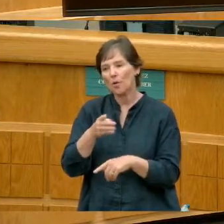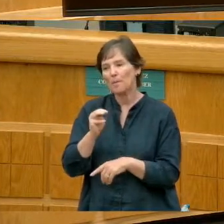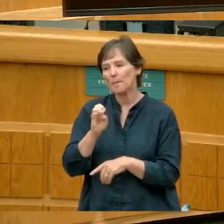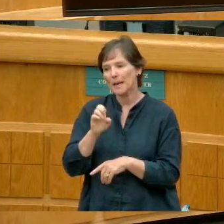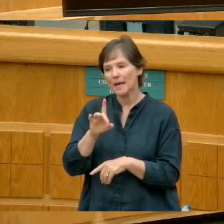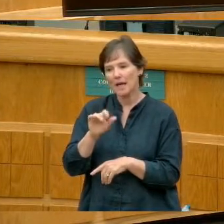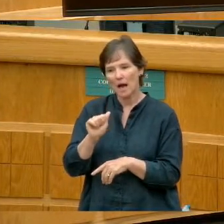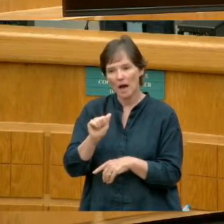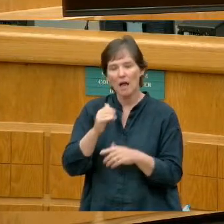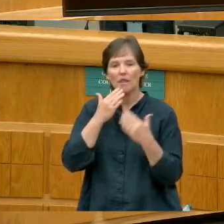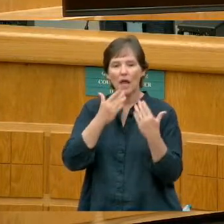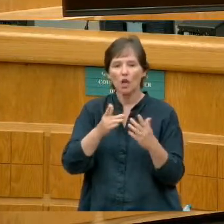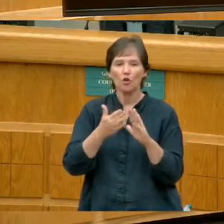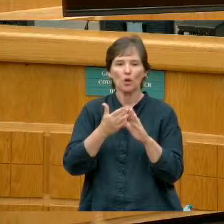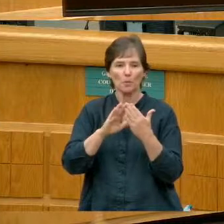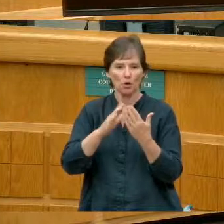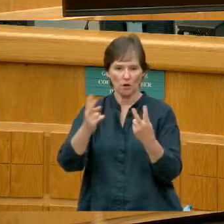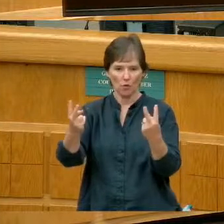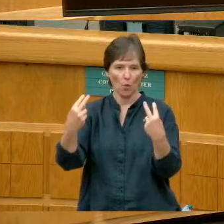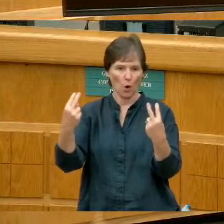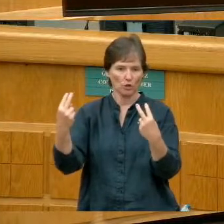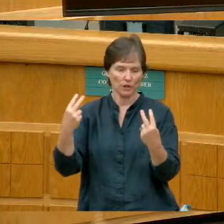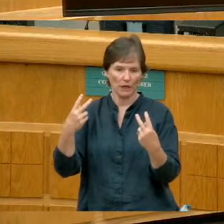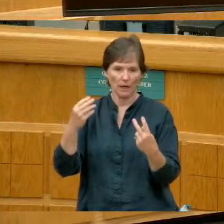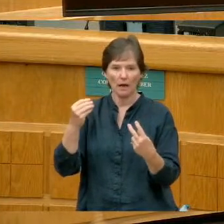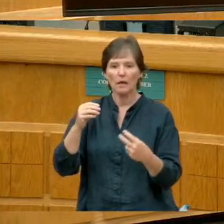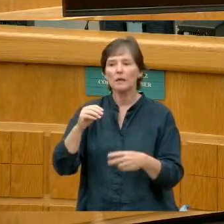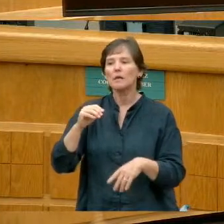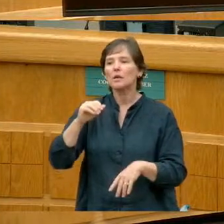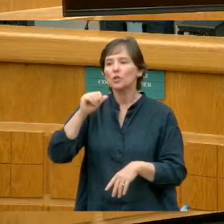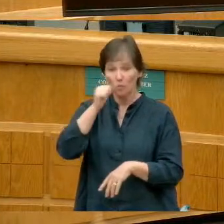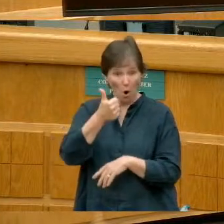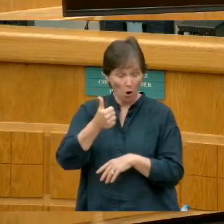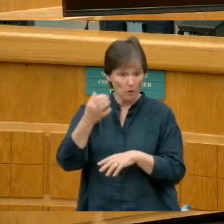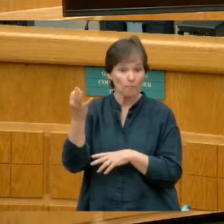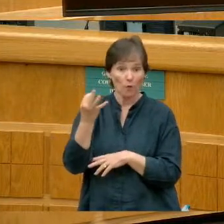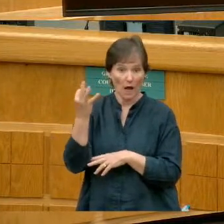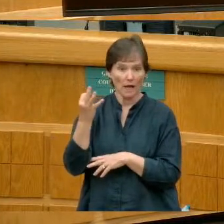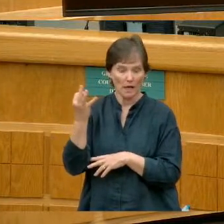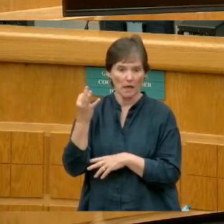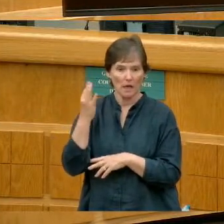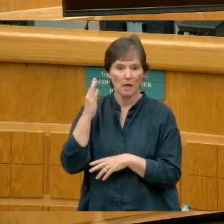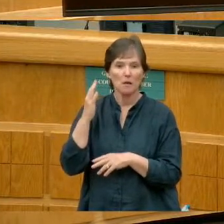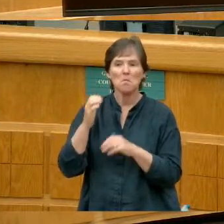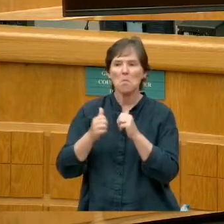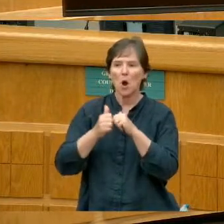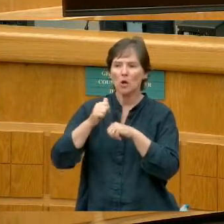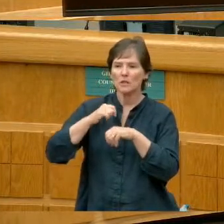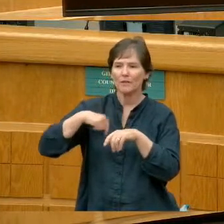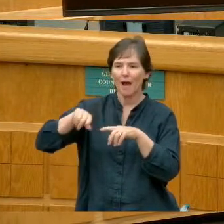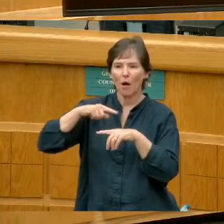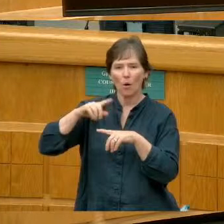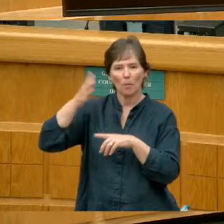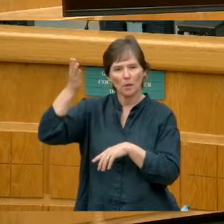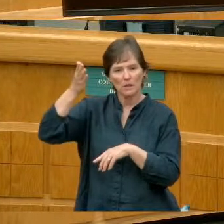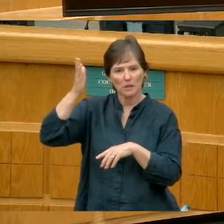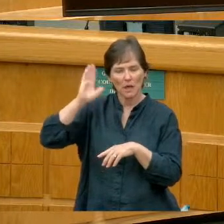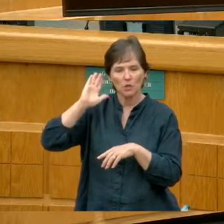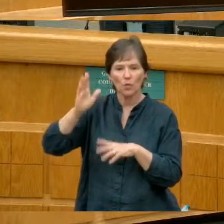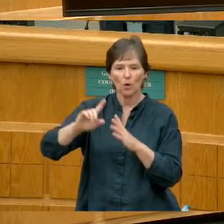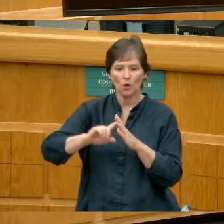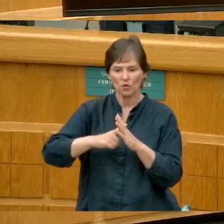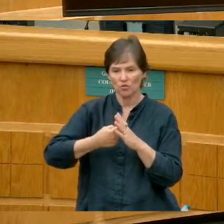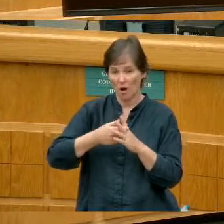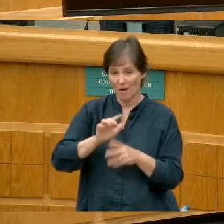for watching. Tomorrow is Friday, and we'll have most of the time devoted beginning at 5 o'clock for